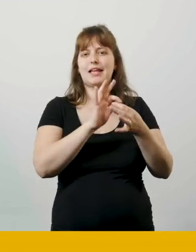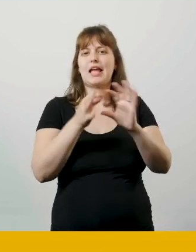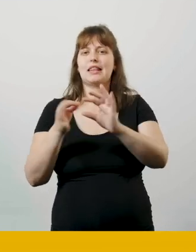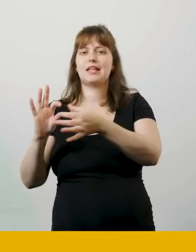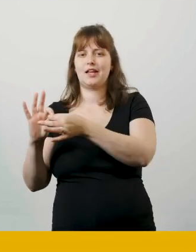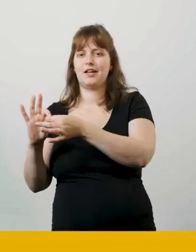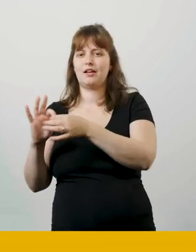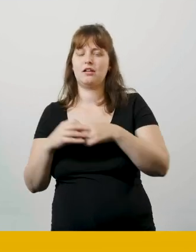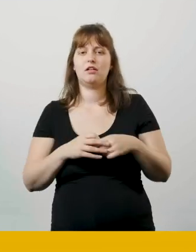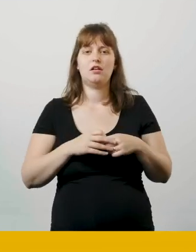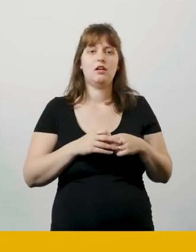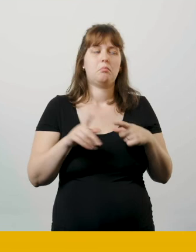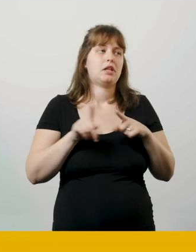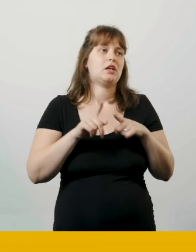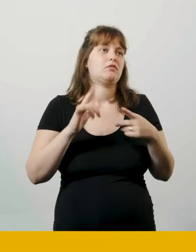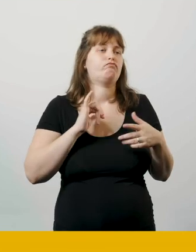about